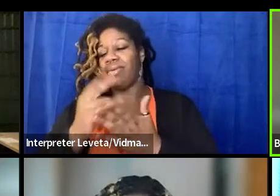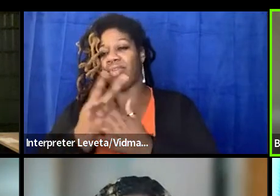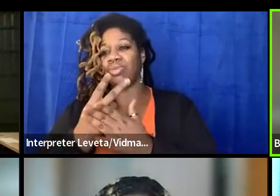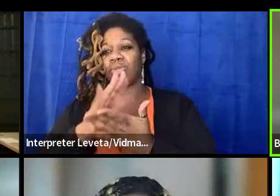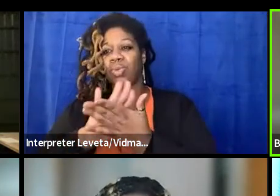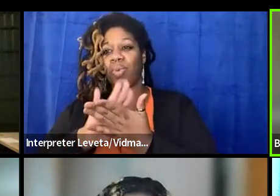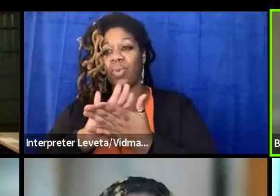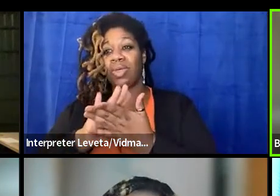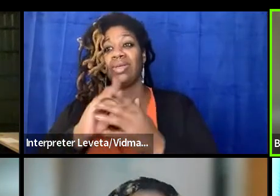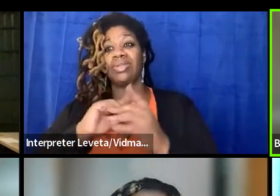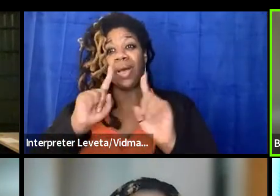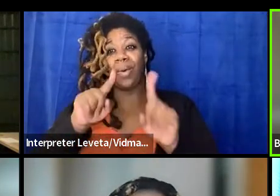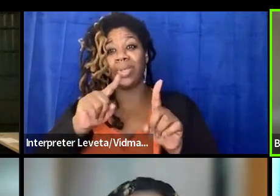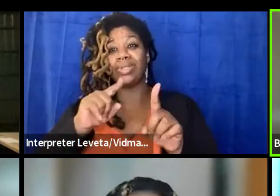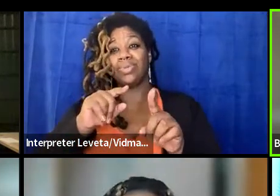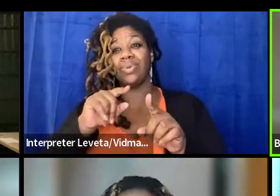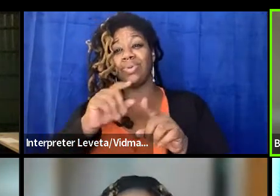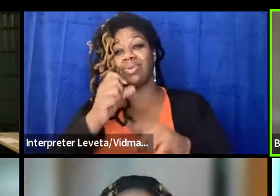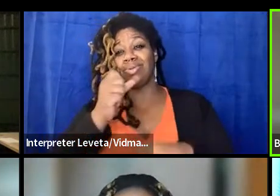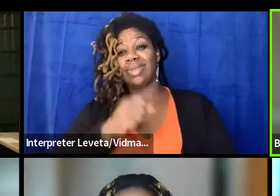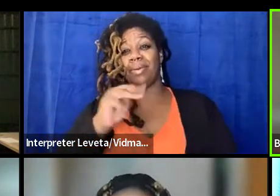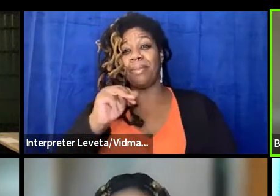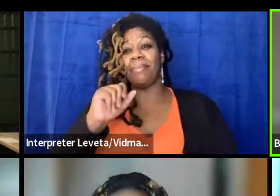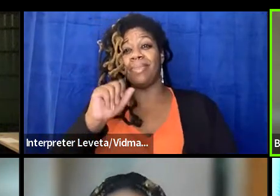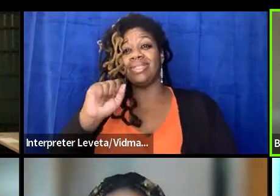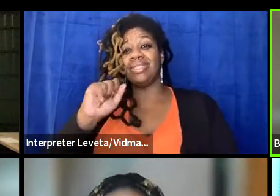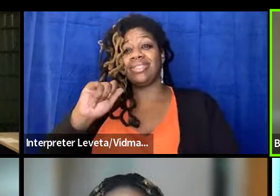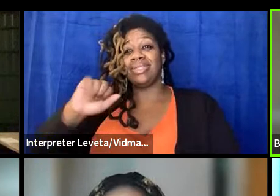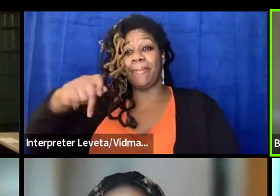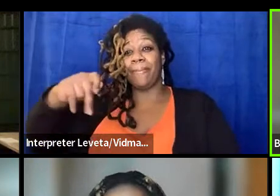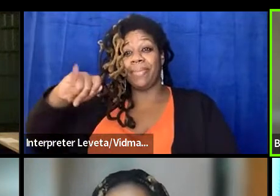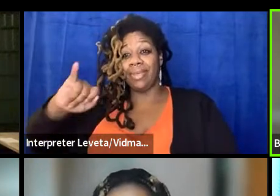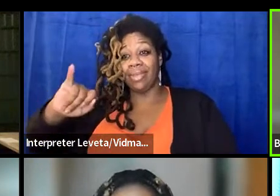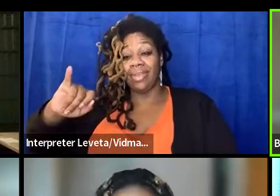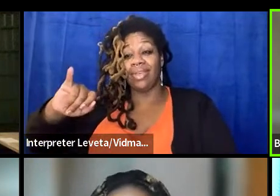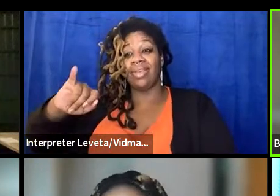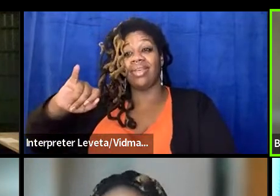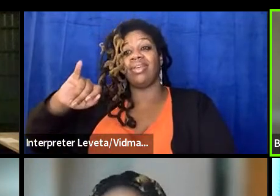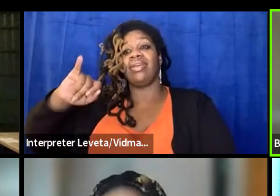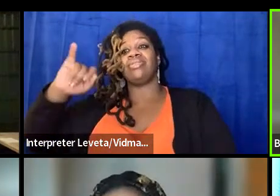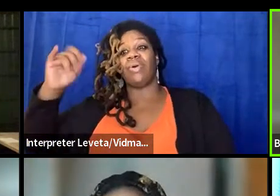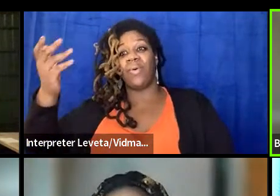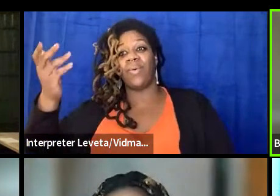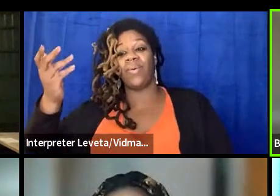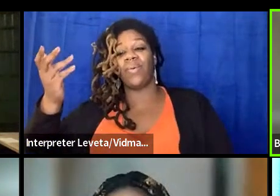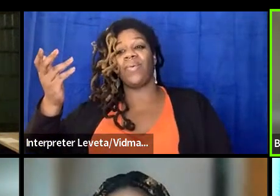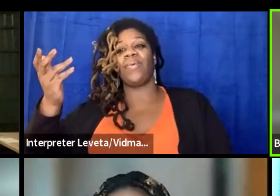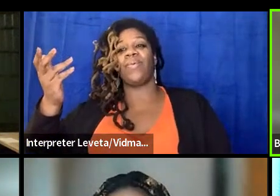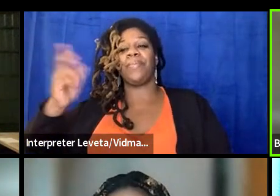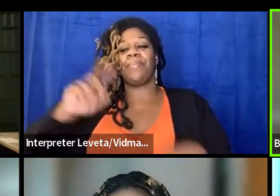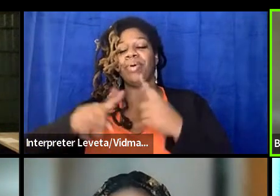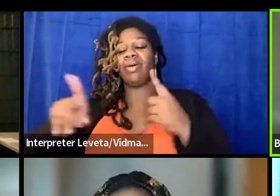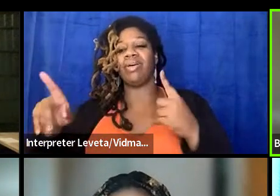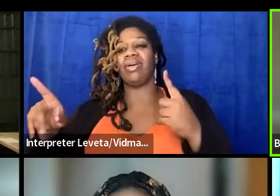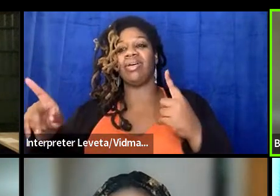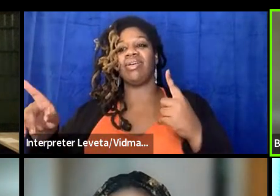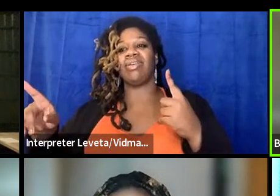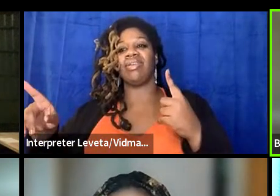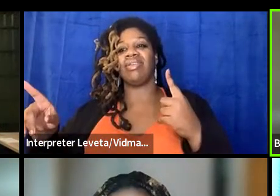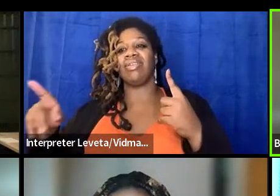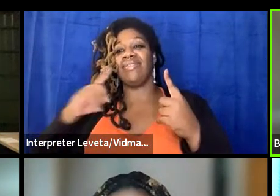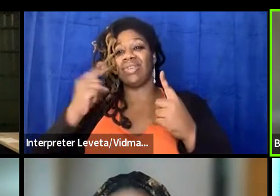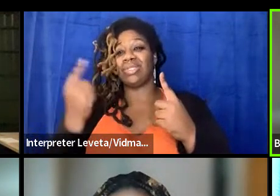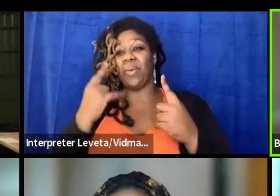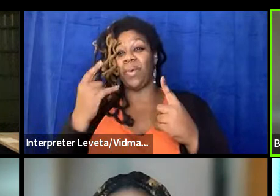Southern Mississippi. I'm from Mississippi. So Mississippi, you can expect that. But just for someone who was there to